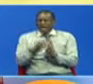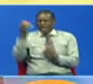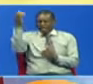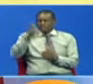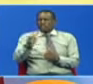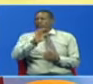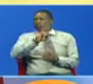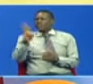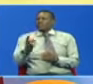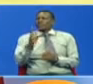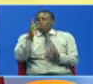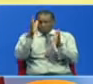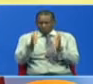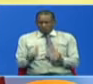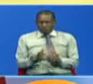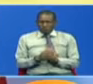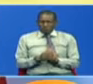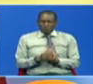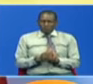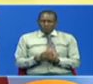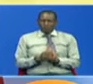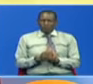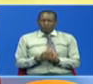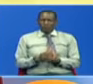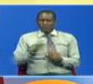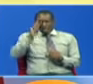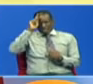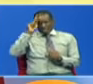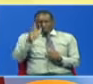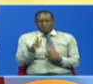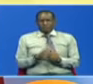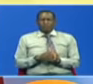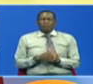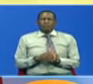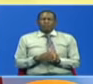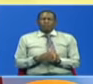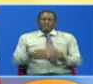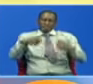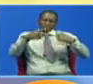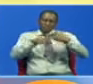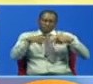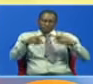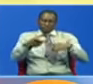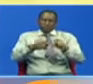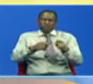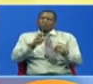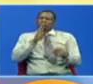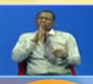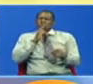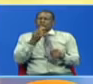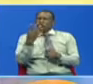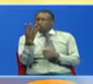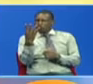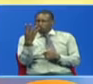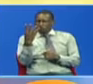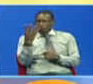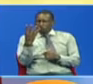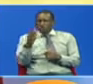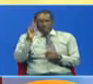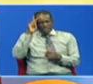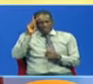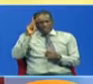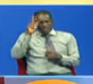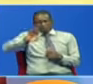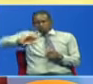West, 1. In Kiambu, the 7 cases are from Ruiru, 4, Kiambu Town,